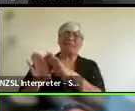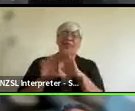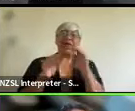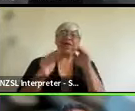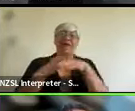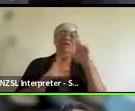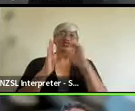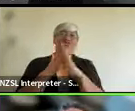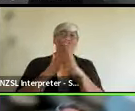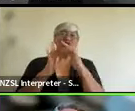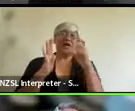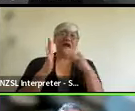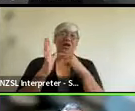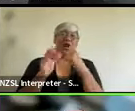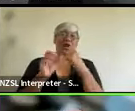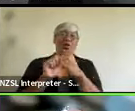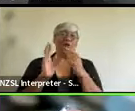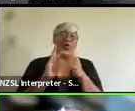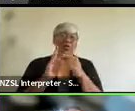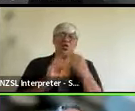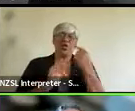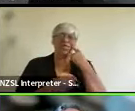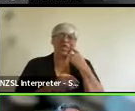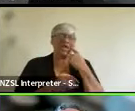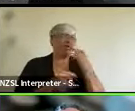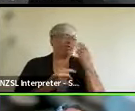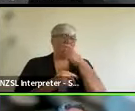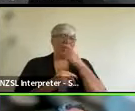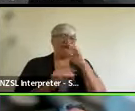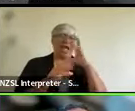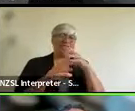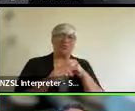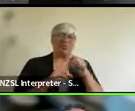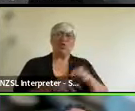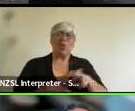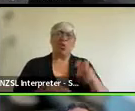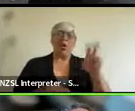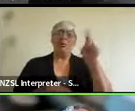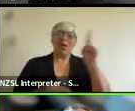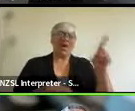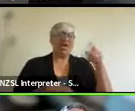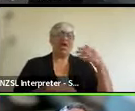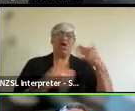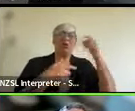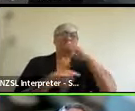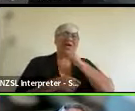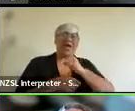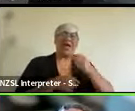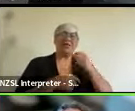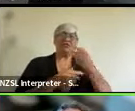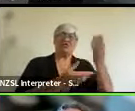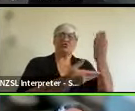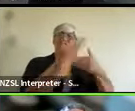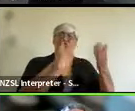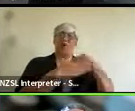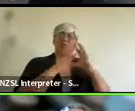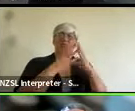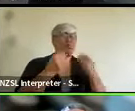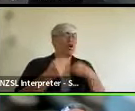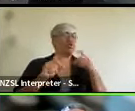river architecture tour, not something you think a blind person would enjoy, but it was so well described just by a regular guide that my daughter absolutely loved